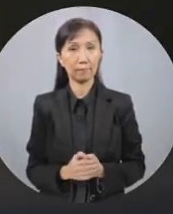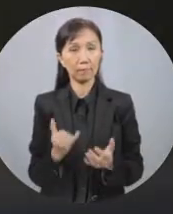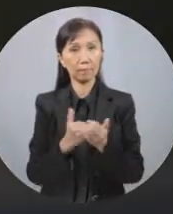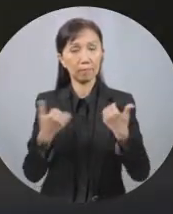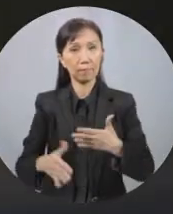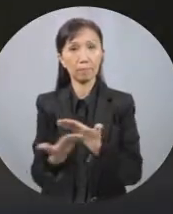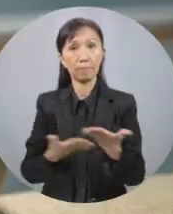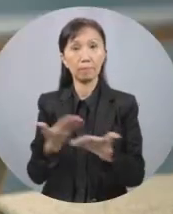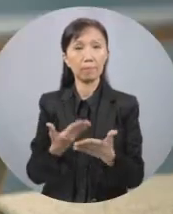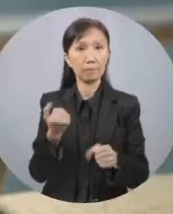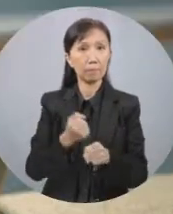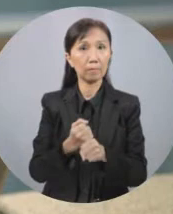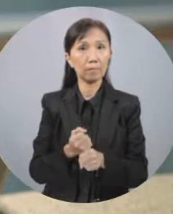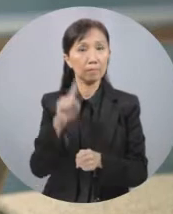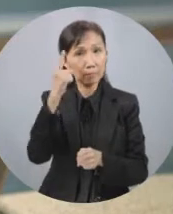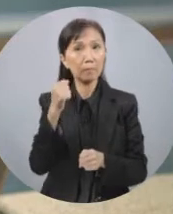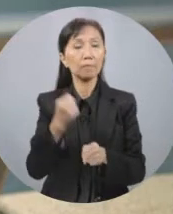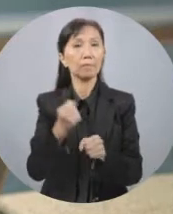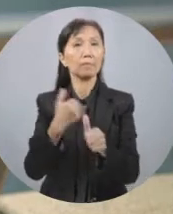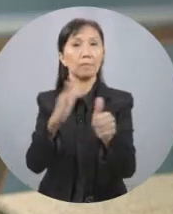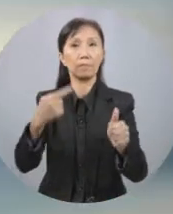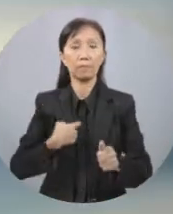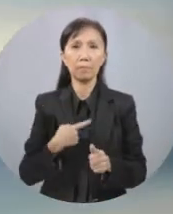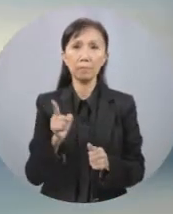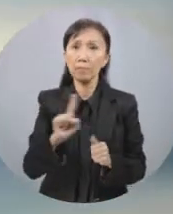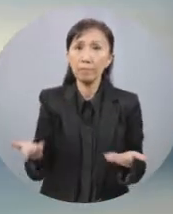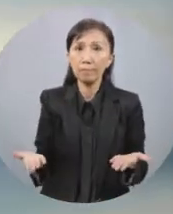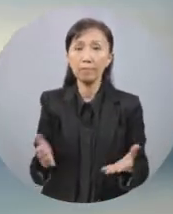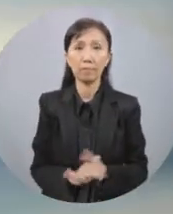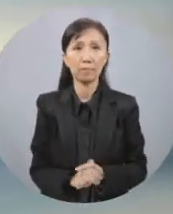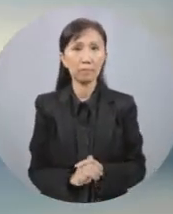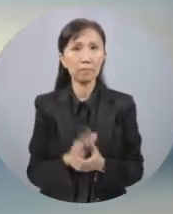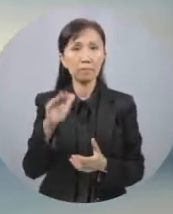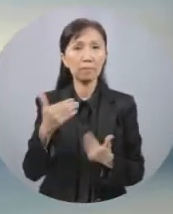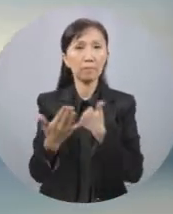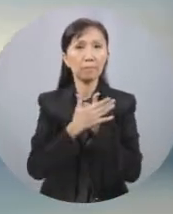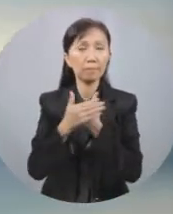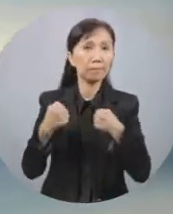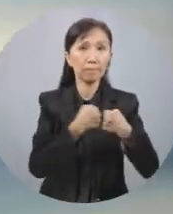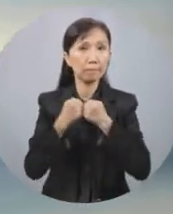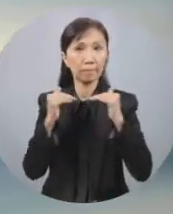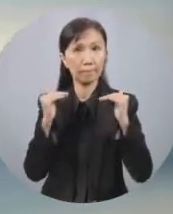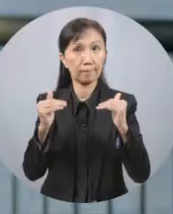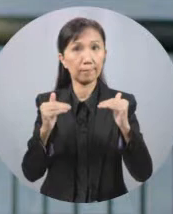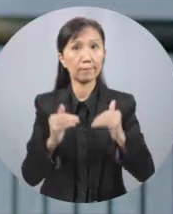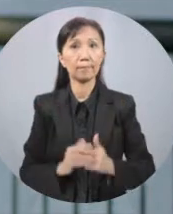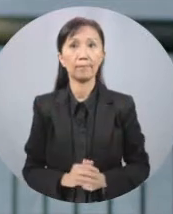I was sacked one day after I was back to work from maternity leave. What can I do? Can you help me seek redress?